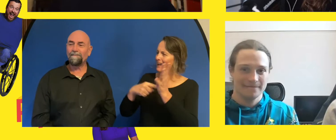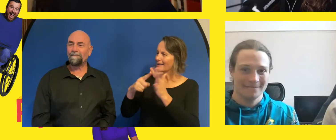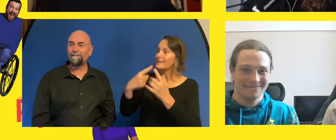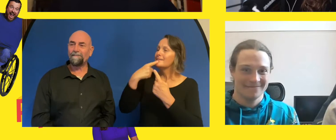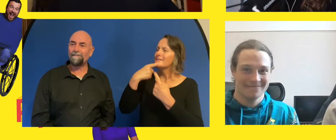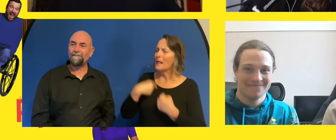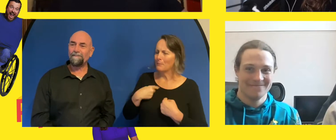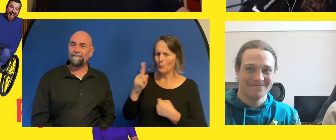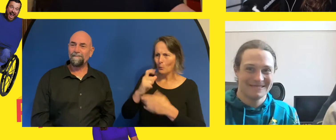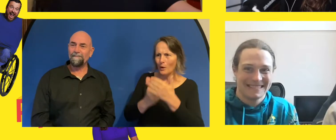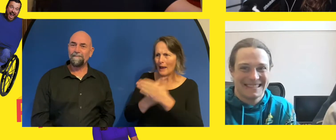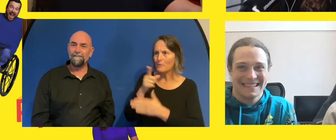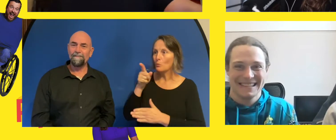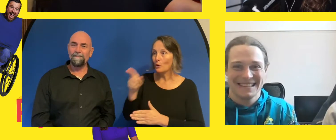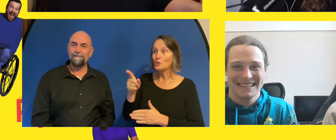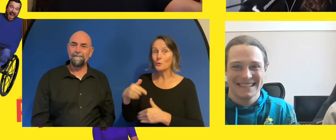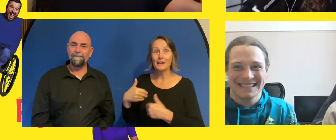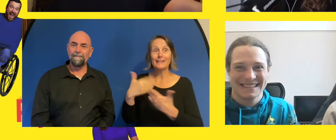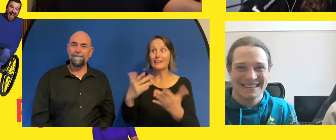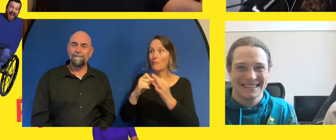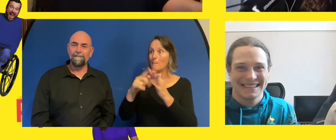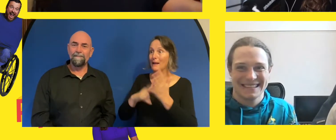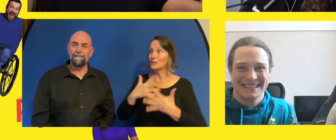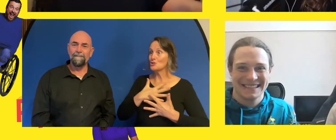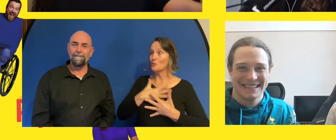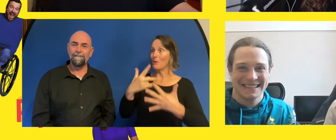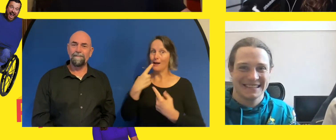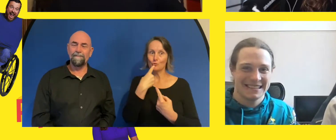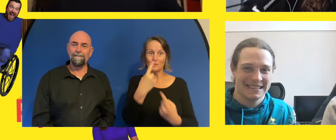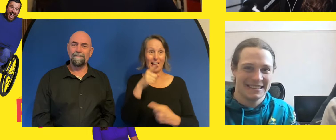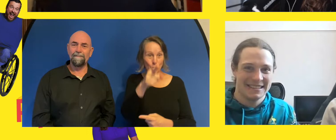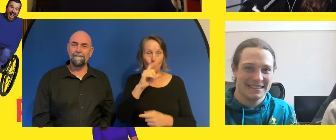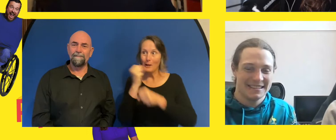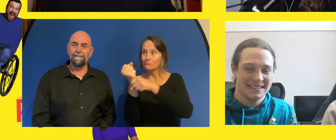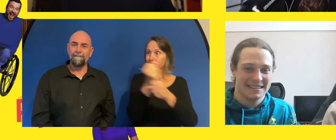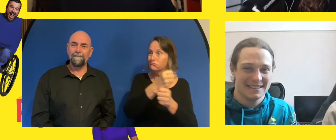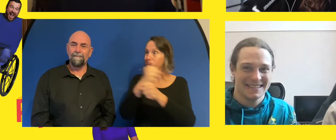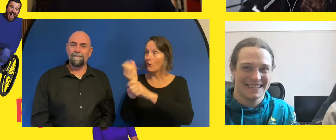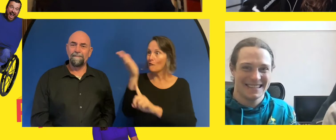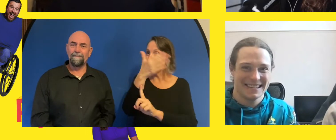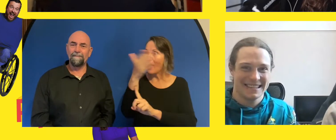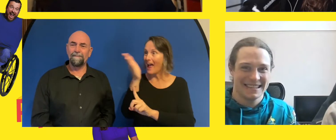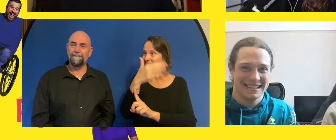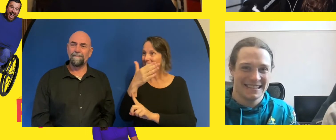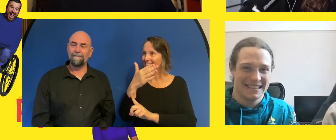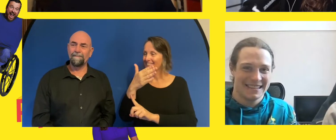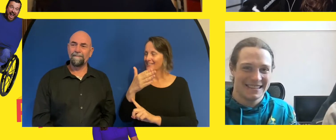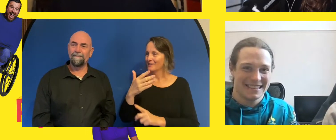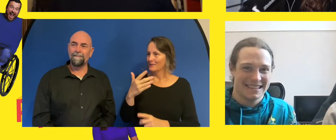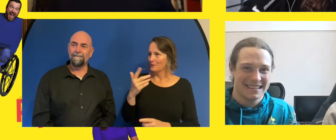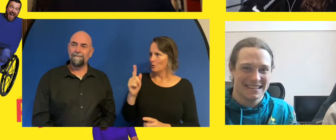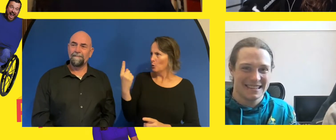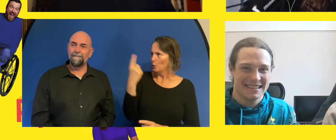with letting him know that he was the flag bearer on that gondola. Who came up with that? How'd you pull it off? And also, how did